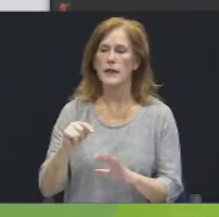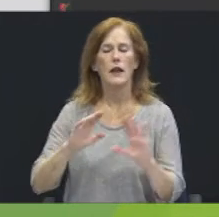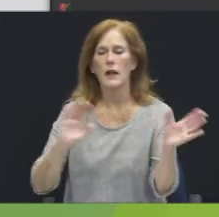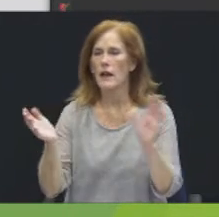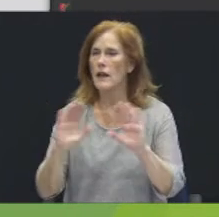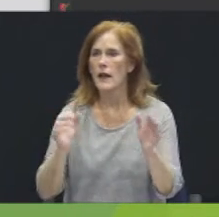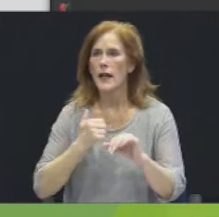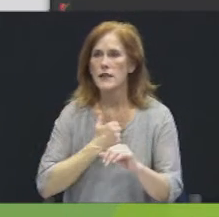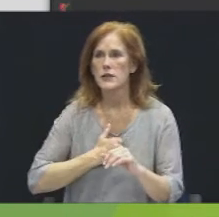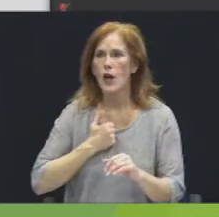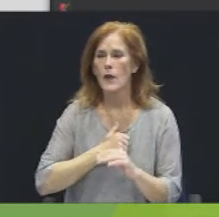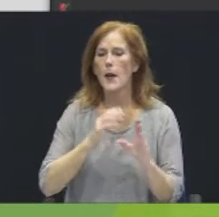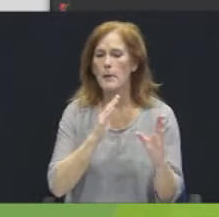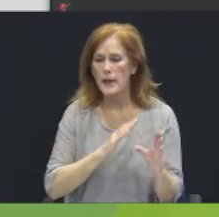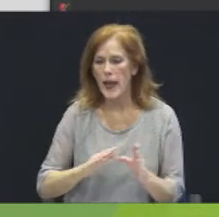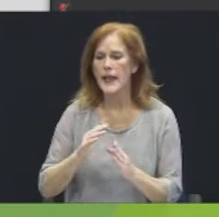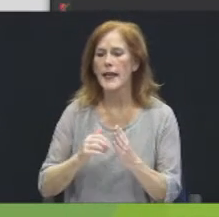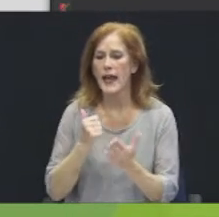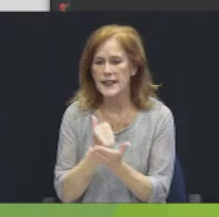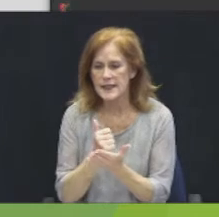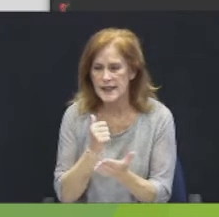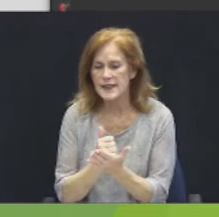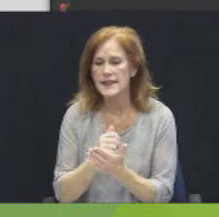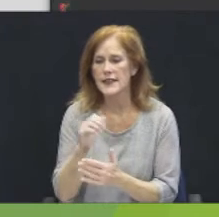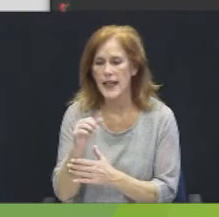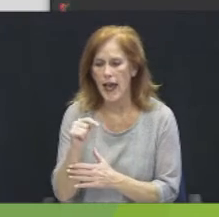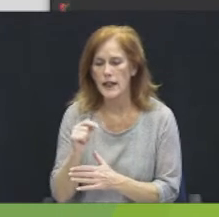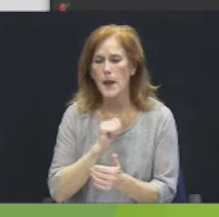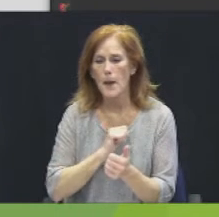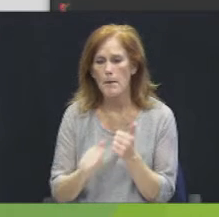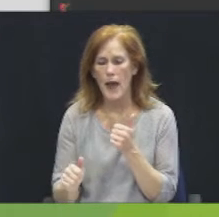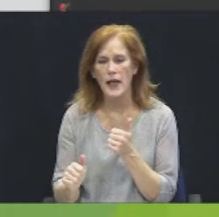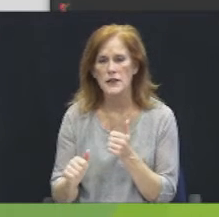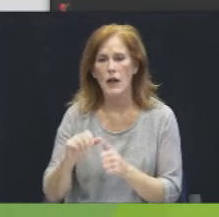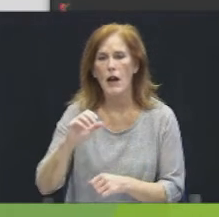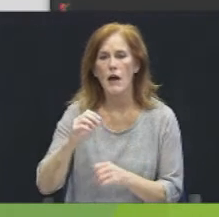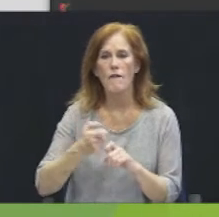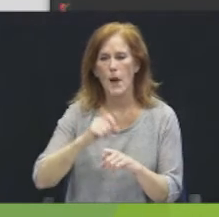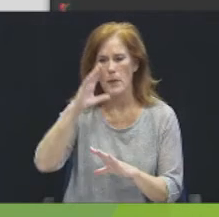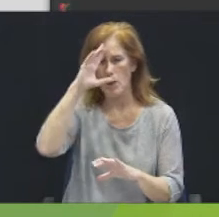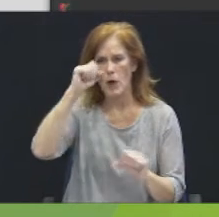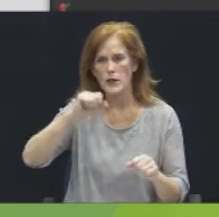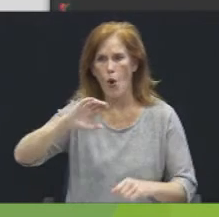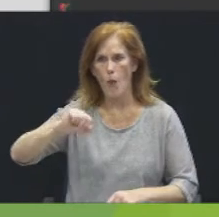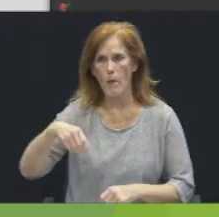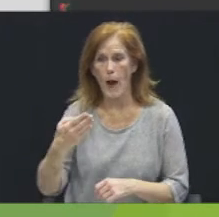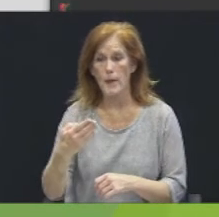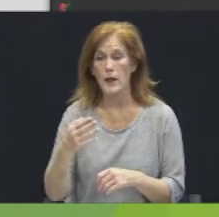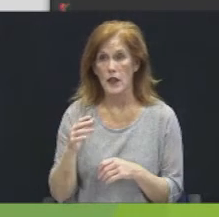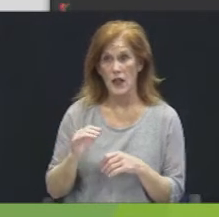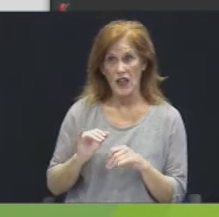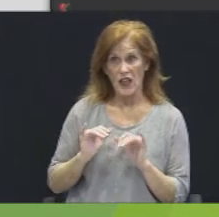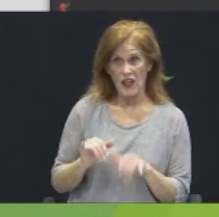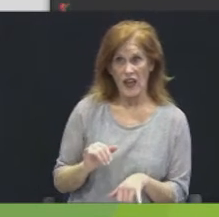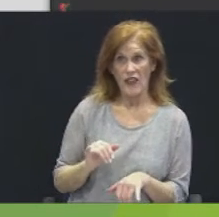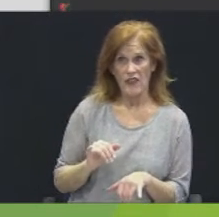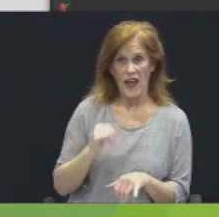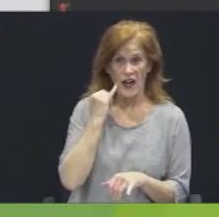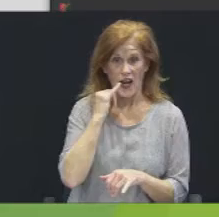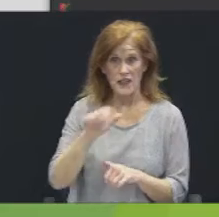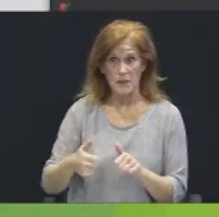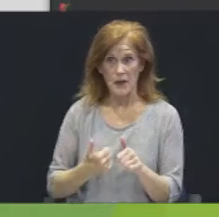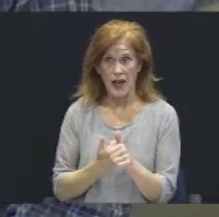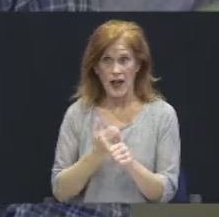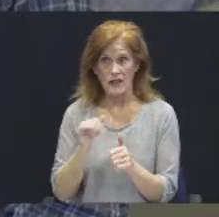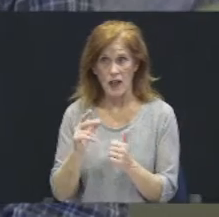Planning and Assistance Act that was passed under Obama. And that, the whole idea of